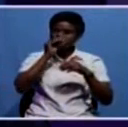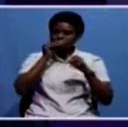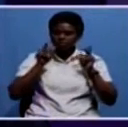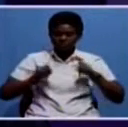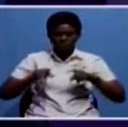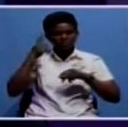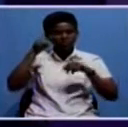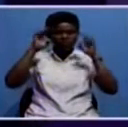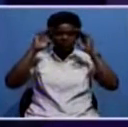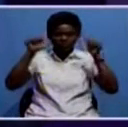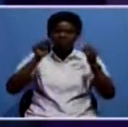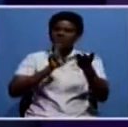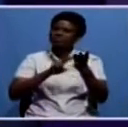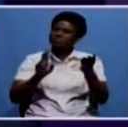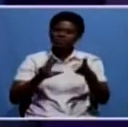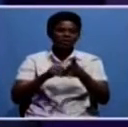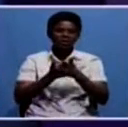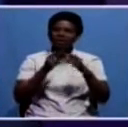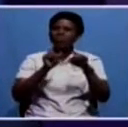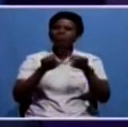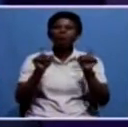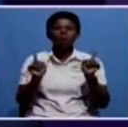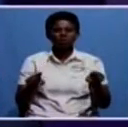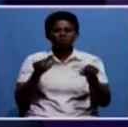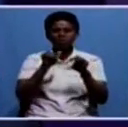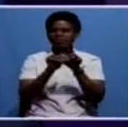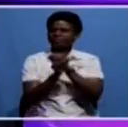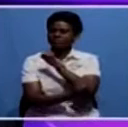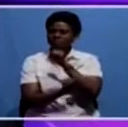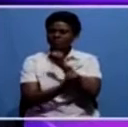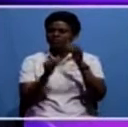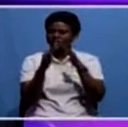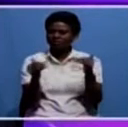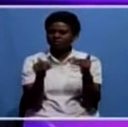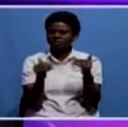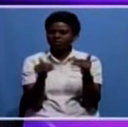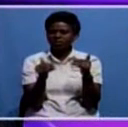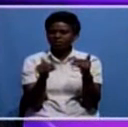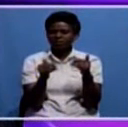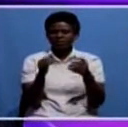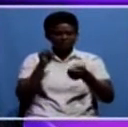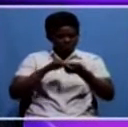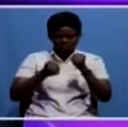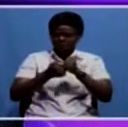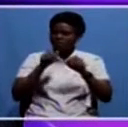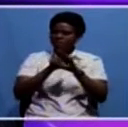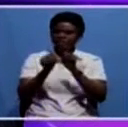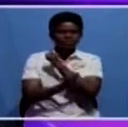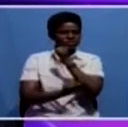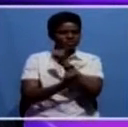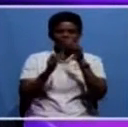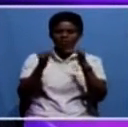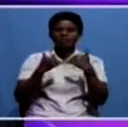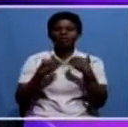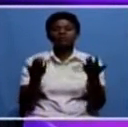dramatic and unexpected. Is State House in a crisis? There's absolutely no crisis at State House. By its